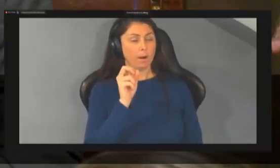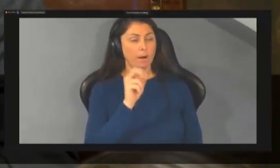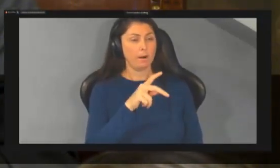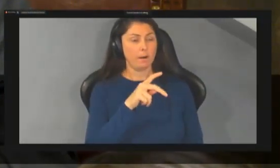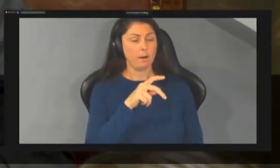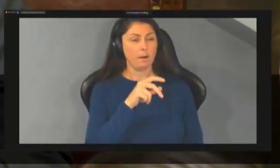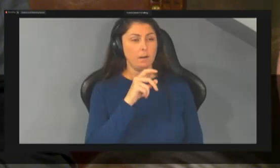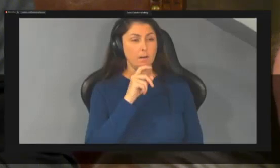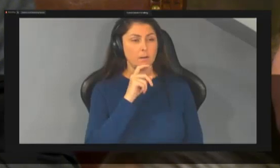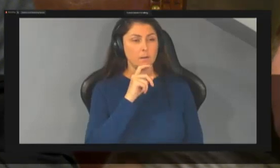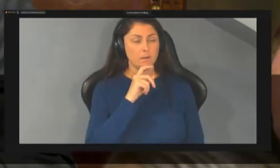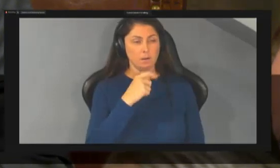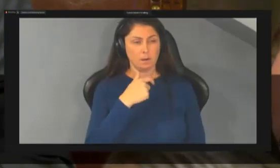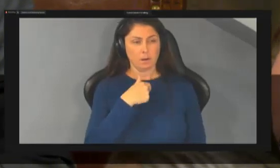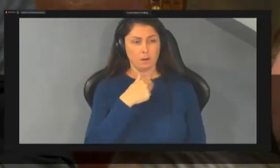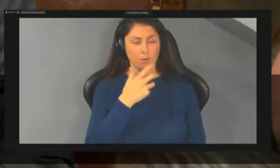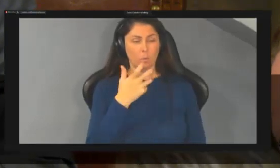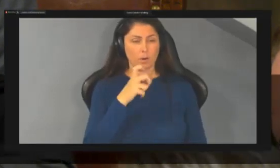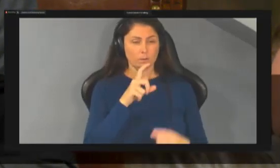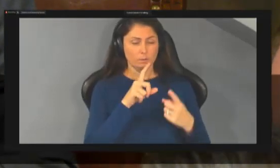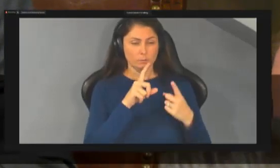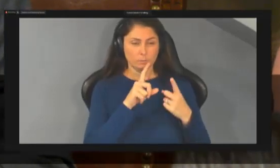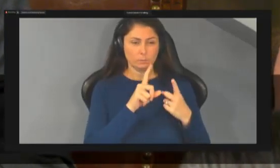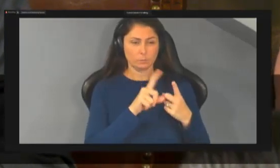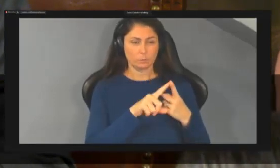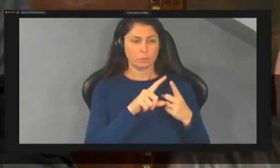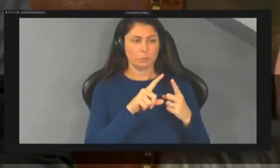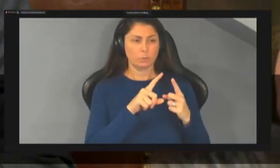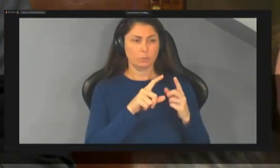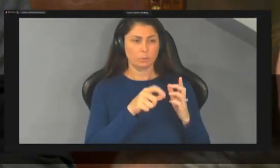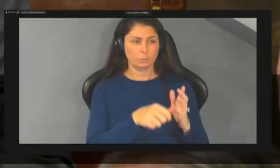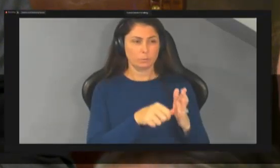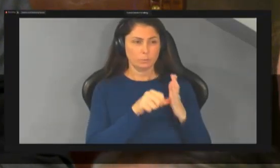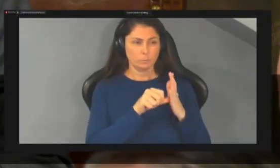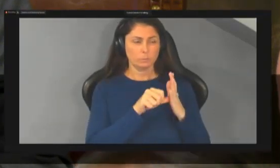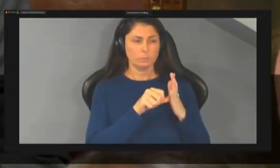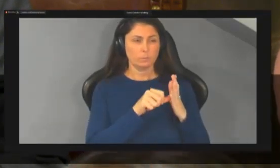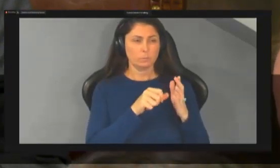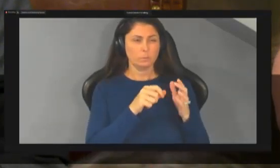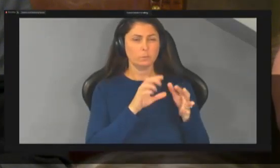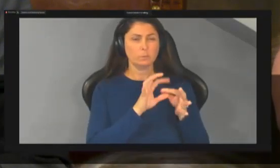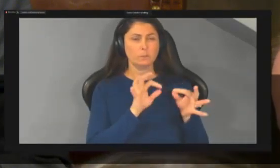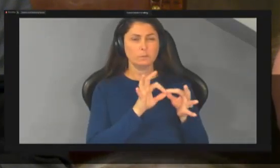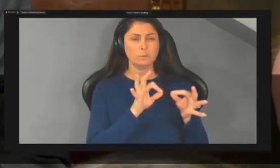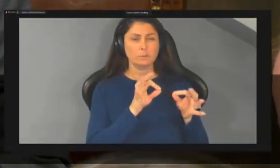and I do want to preface what I'm going to say, and this is my first time doing this, right? So